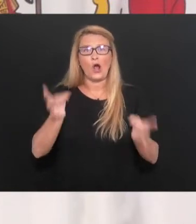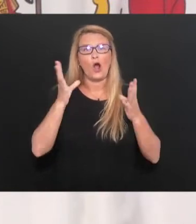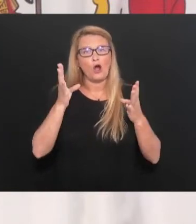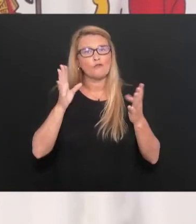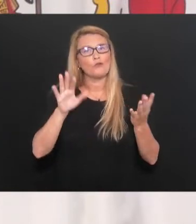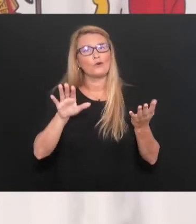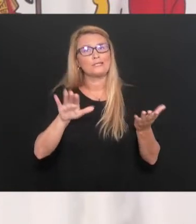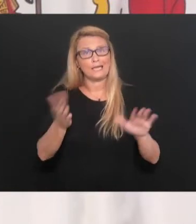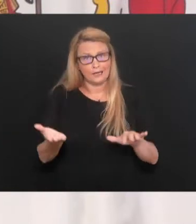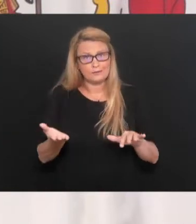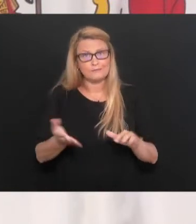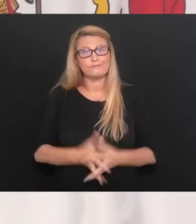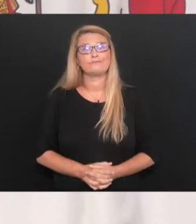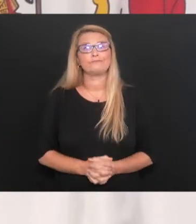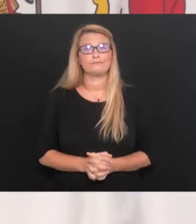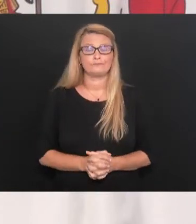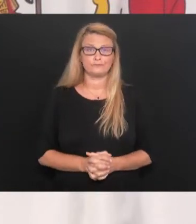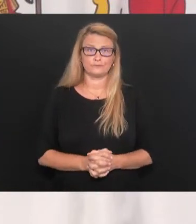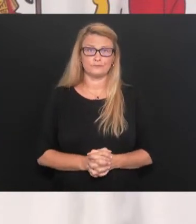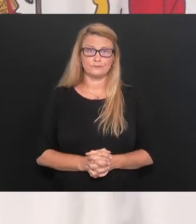go.